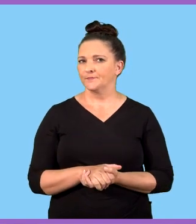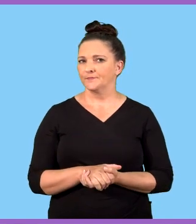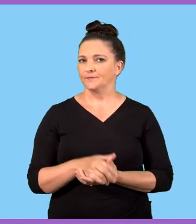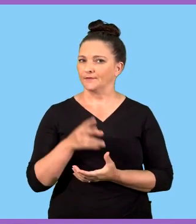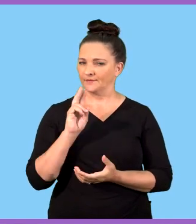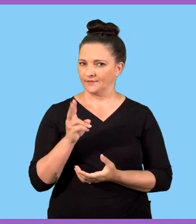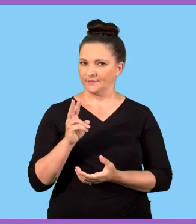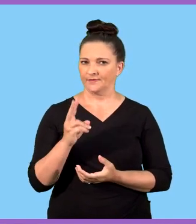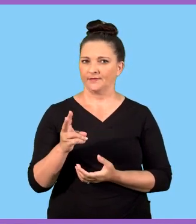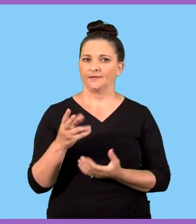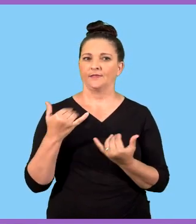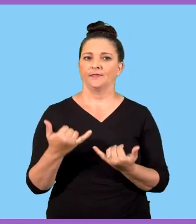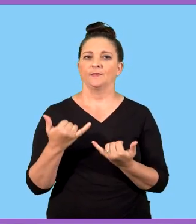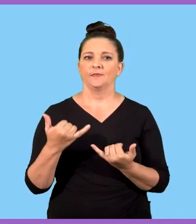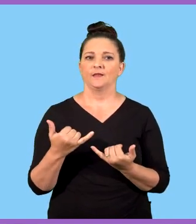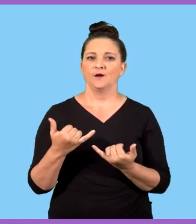It is the same column.